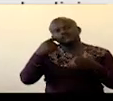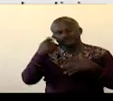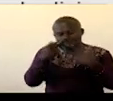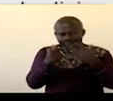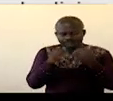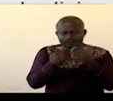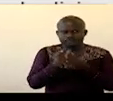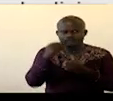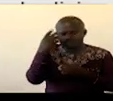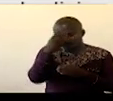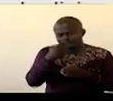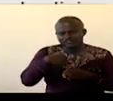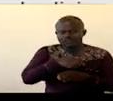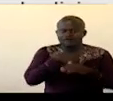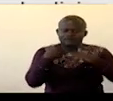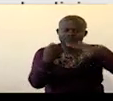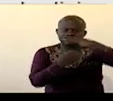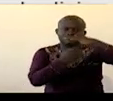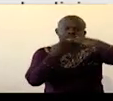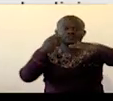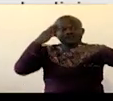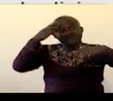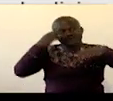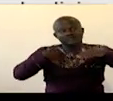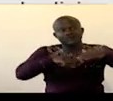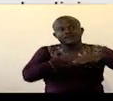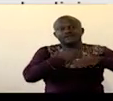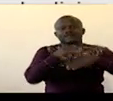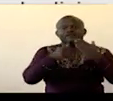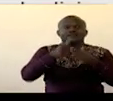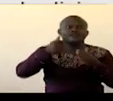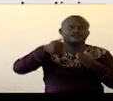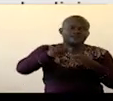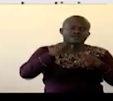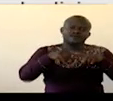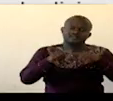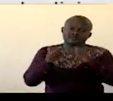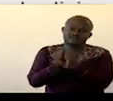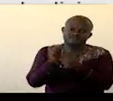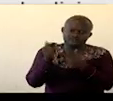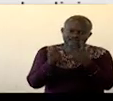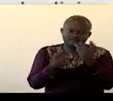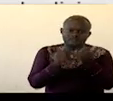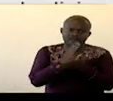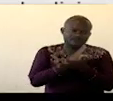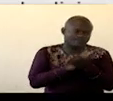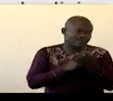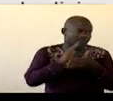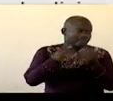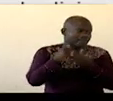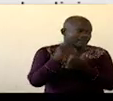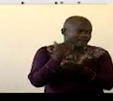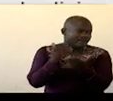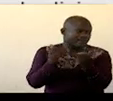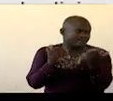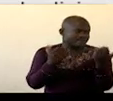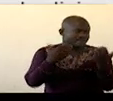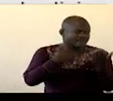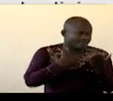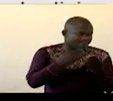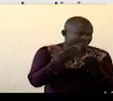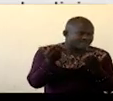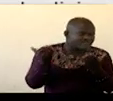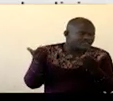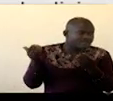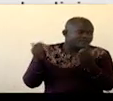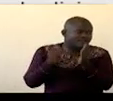the beauty of our environment, remember we have there different plants. Some plants have flowers